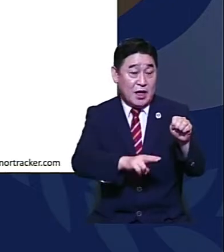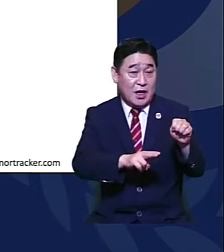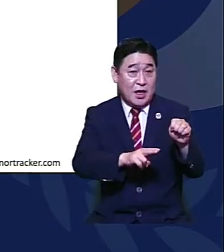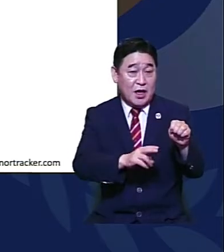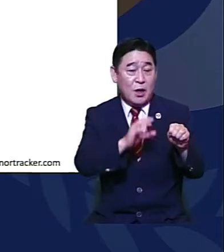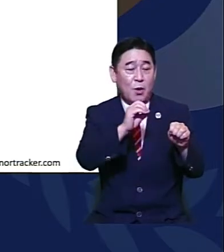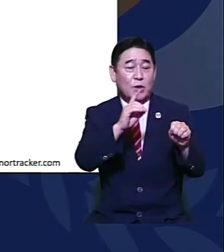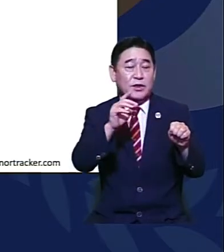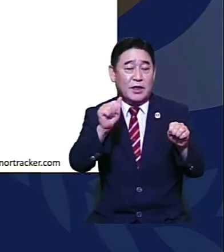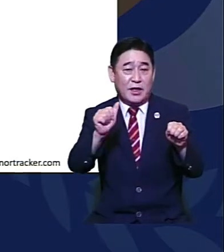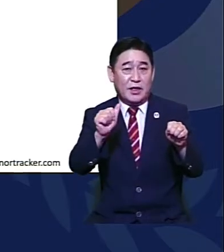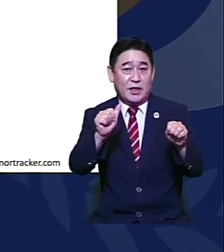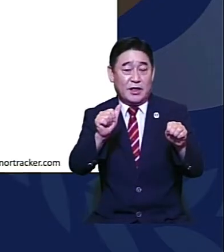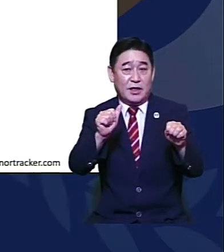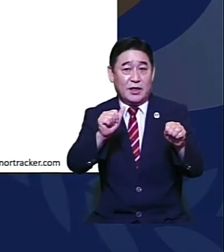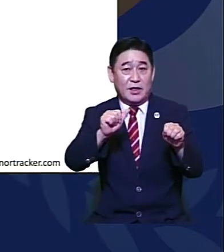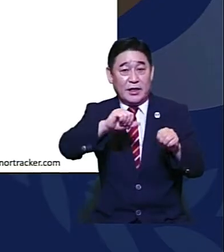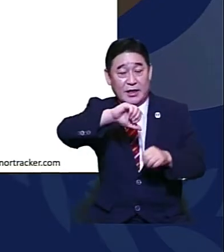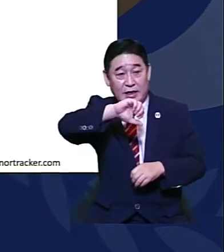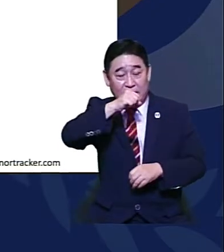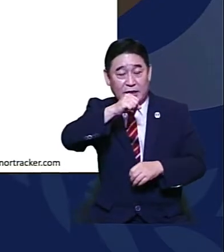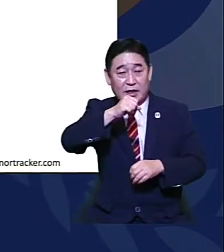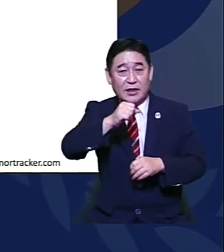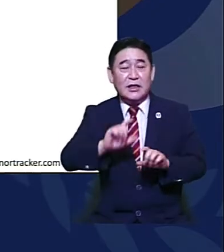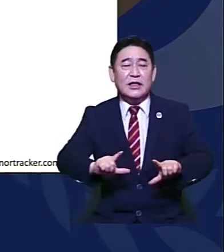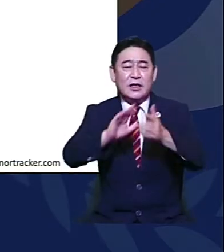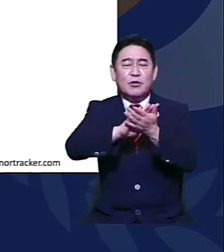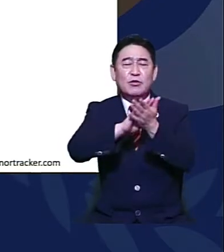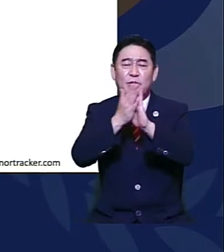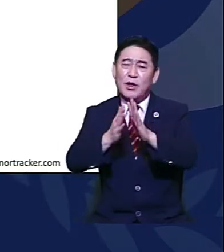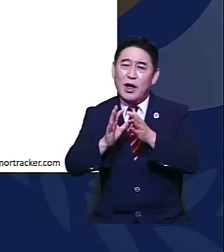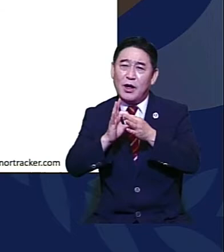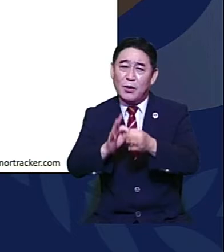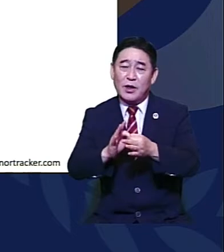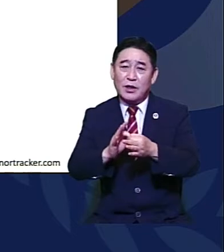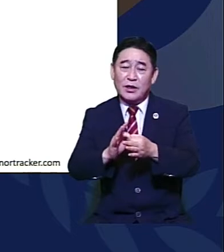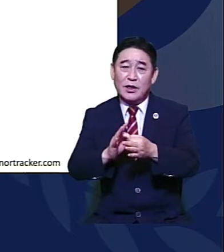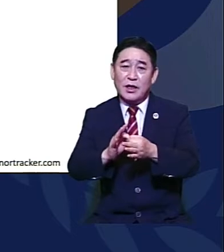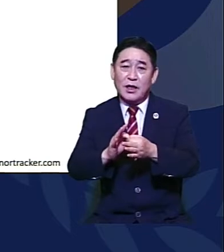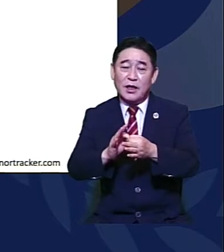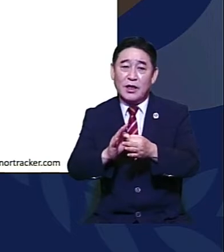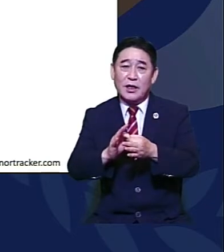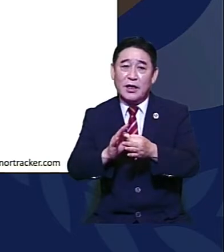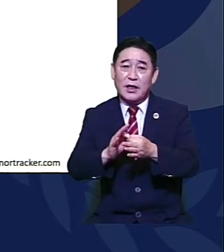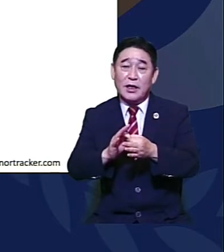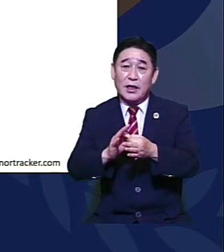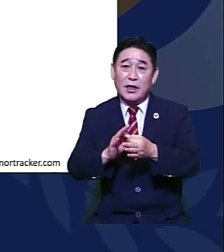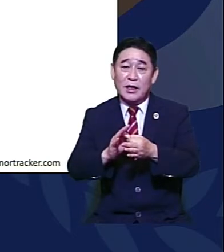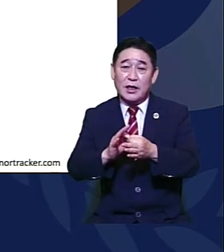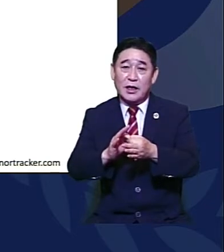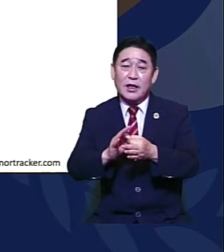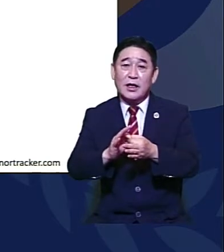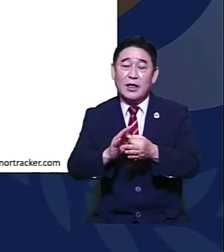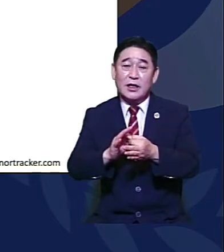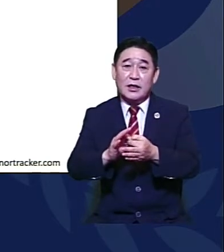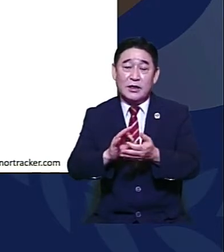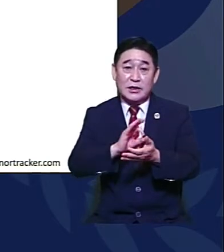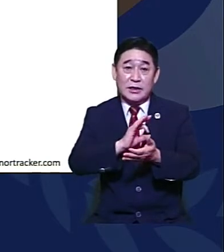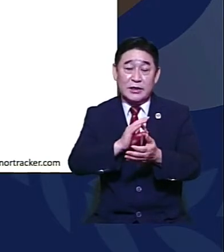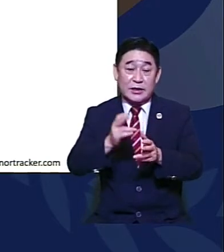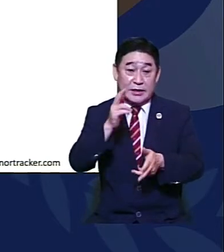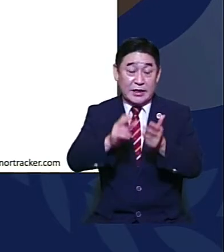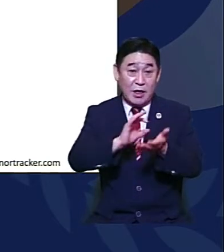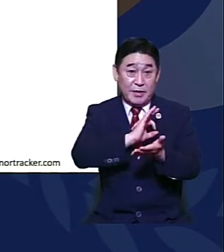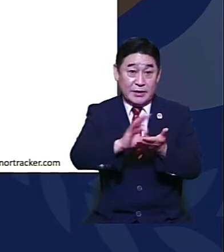projects targeted action against climate change, which represents 30% of